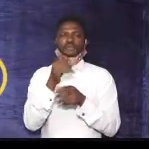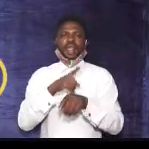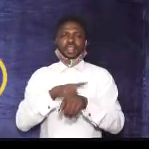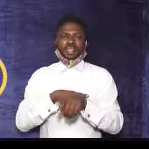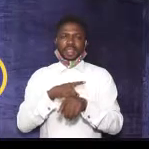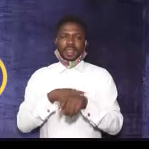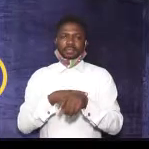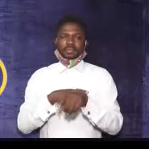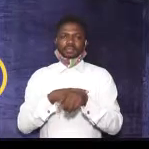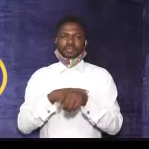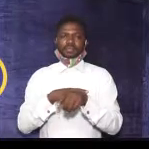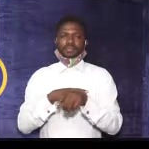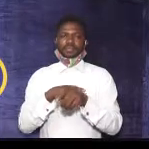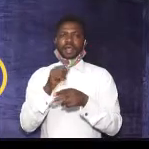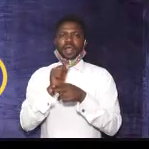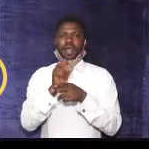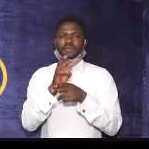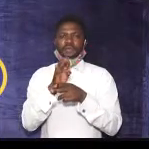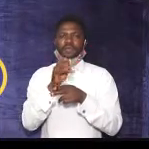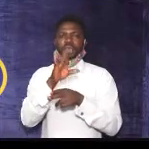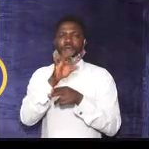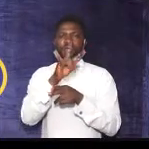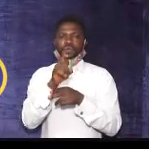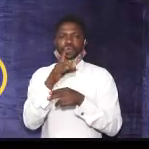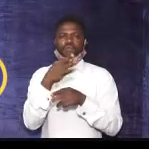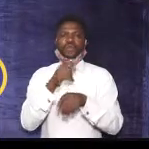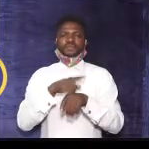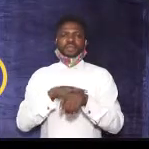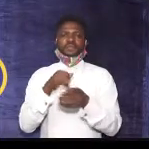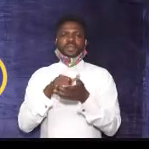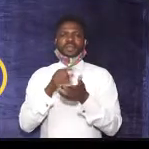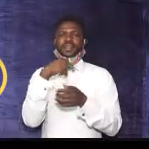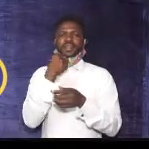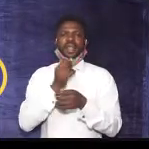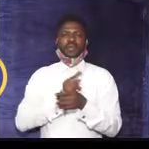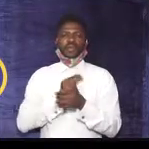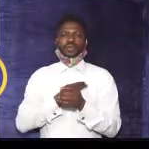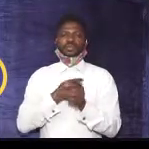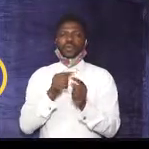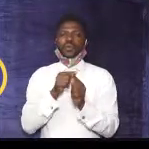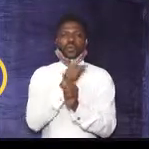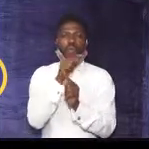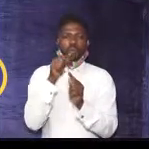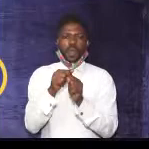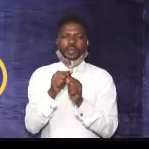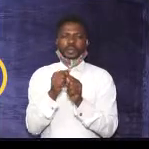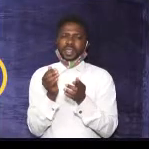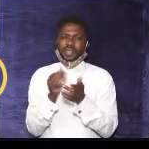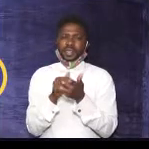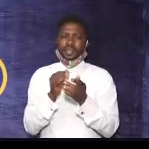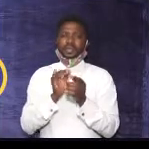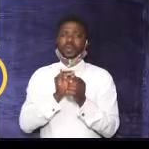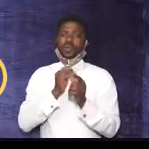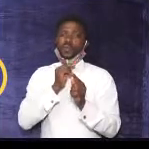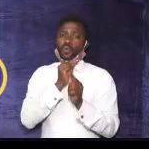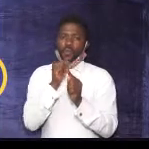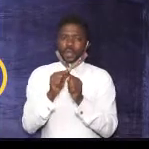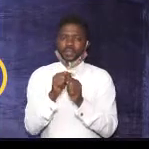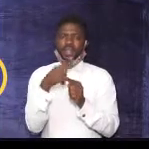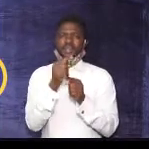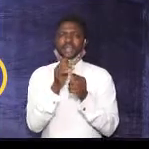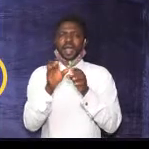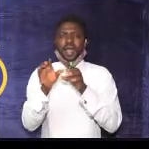time. Adverbial clause of time. It tells us when, I repeat,